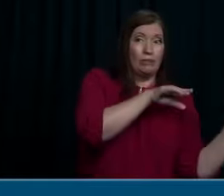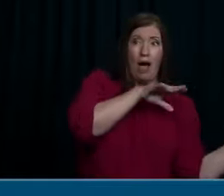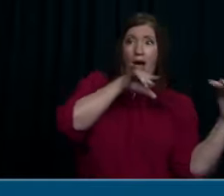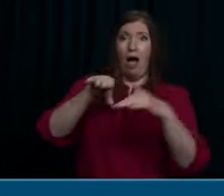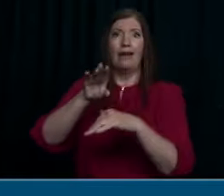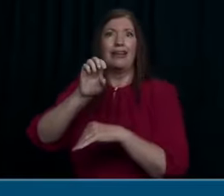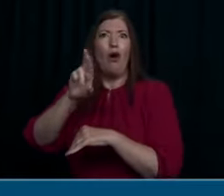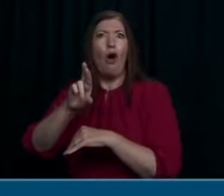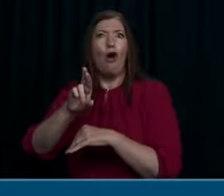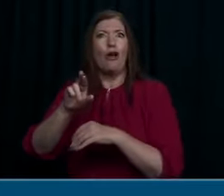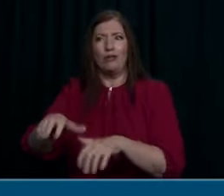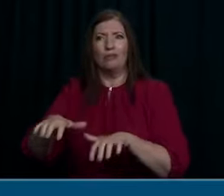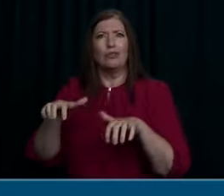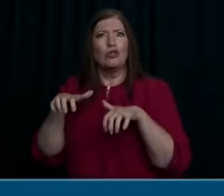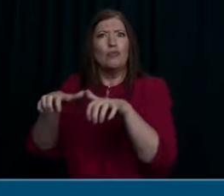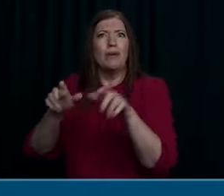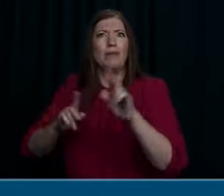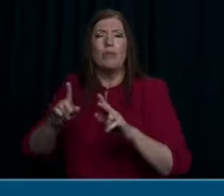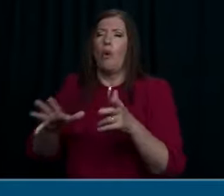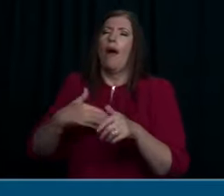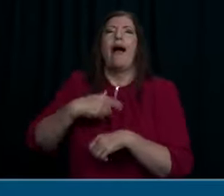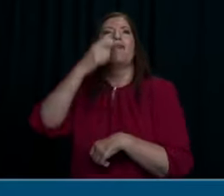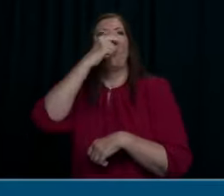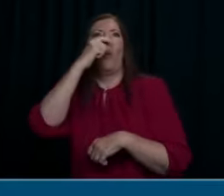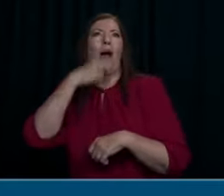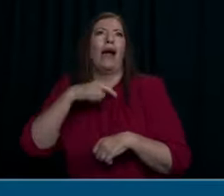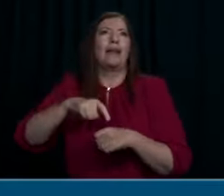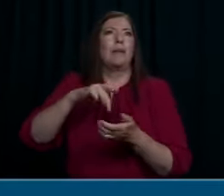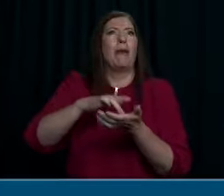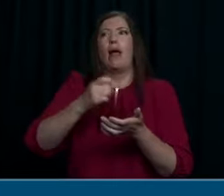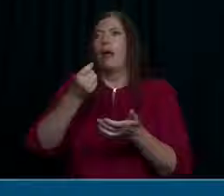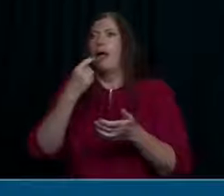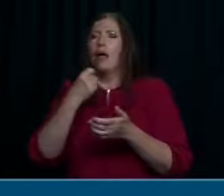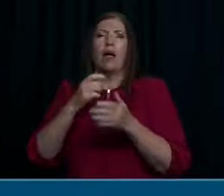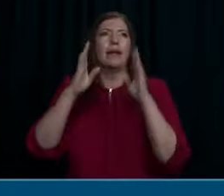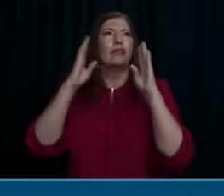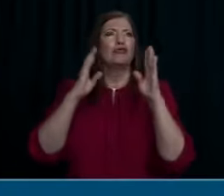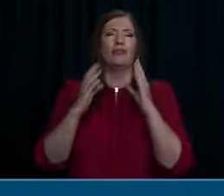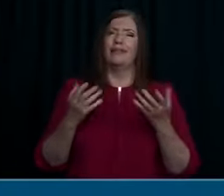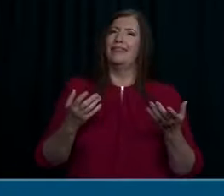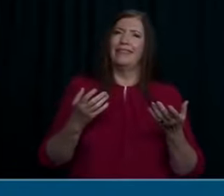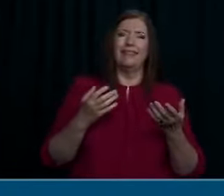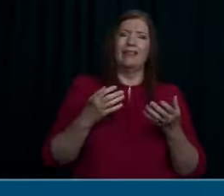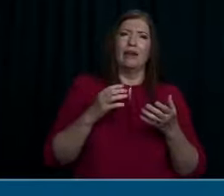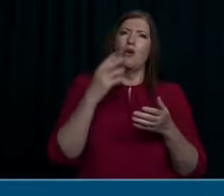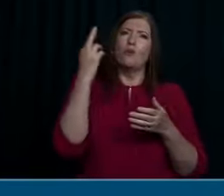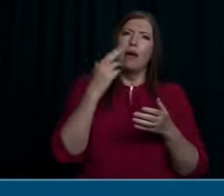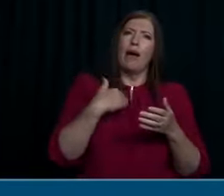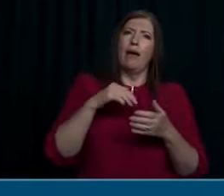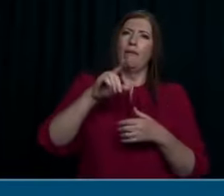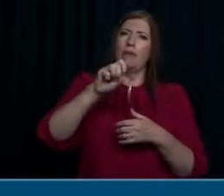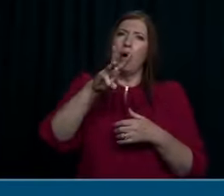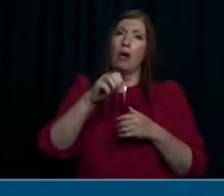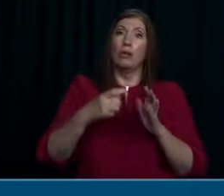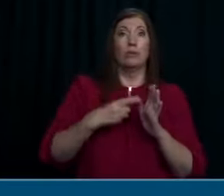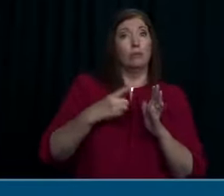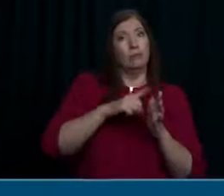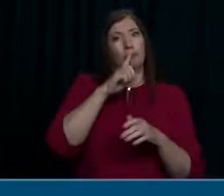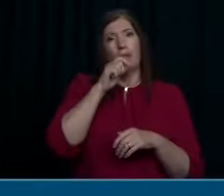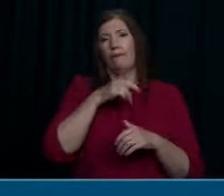know, maybe somebody's got a cold or somebody's got this and they need that medical attention. So there's reasons why we have these laws, and sometimes it doesn't